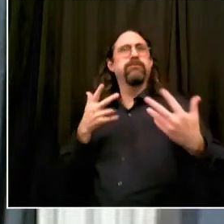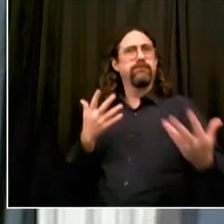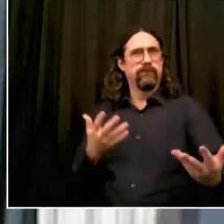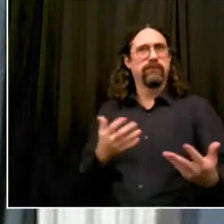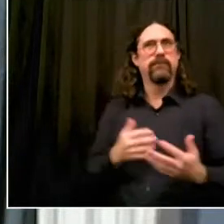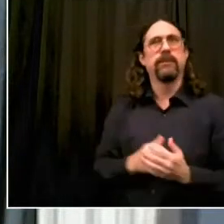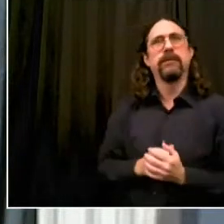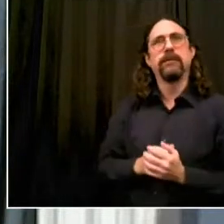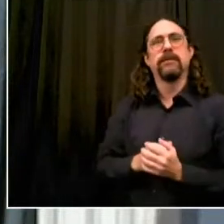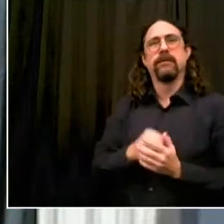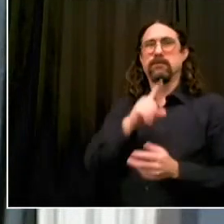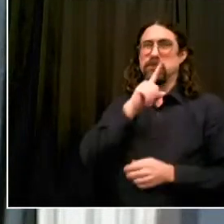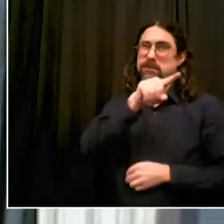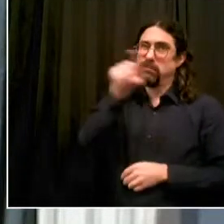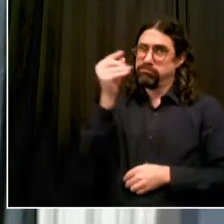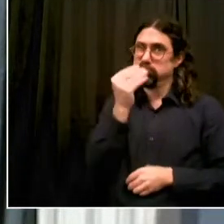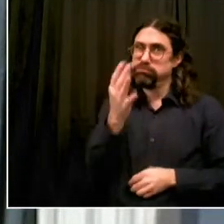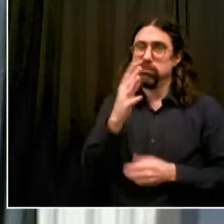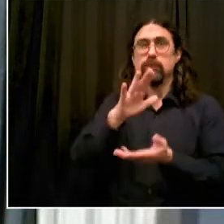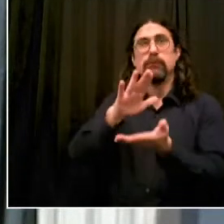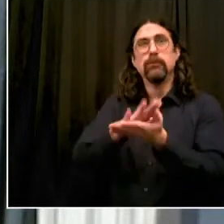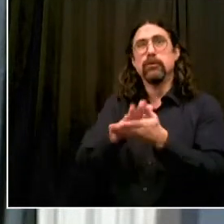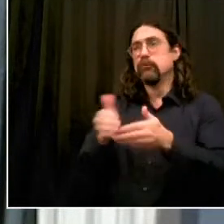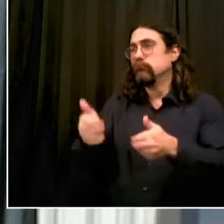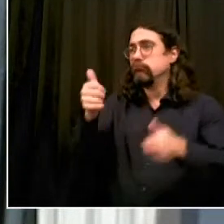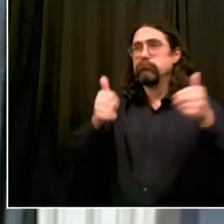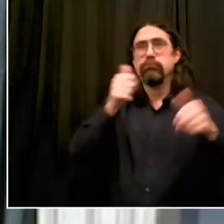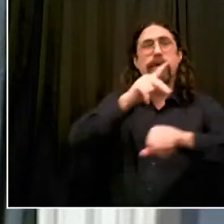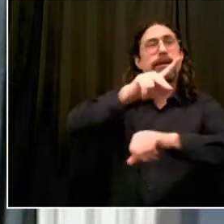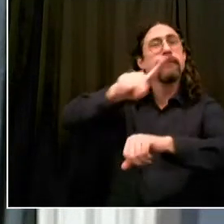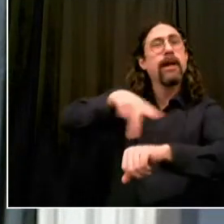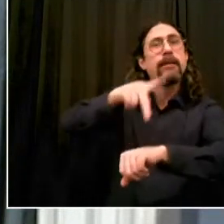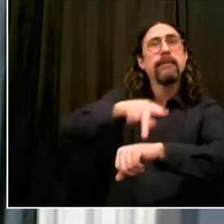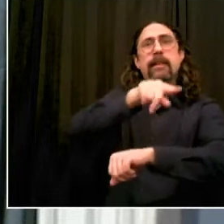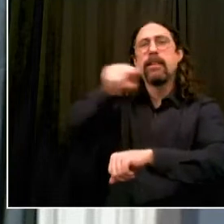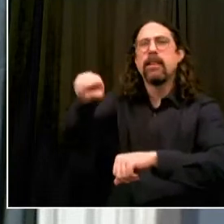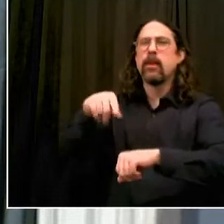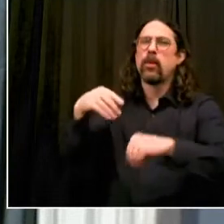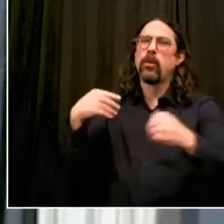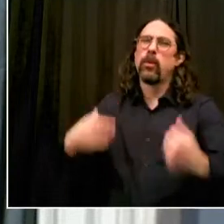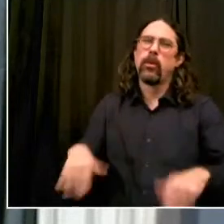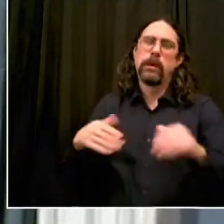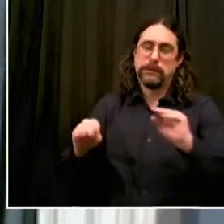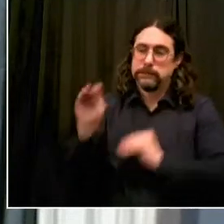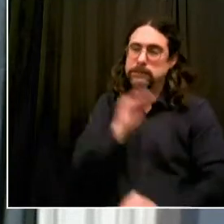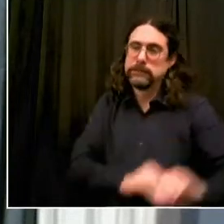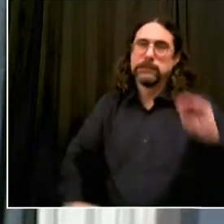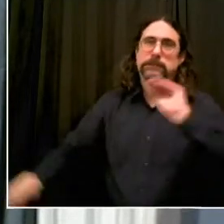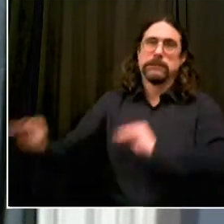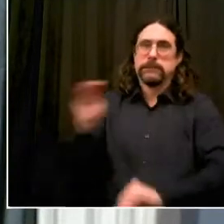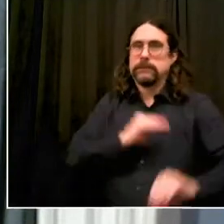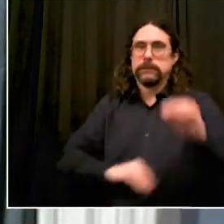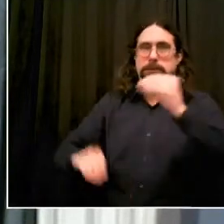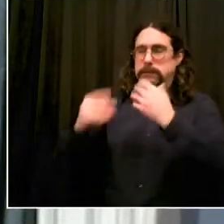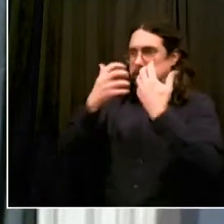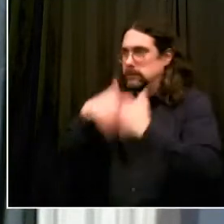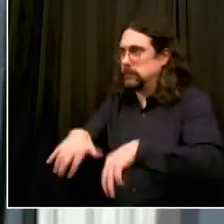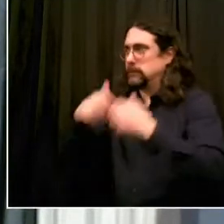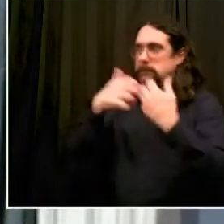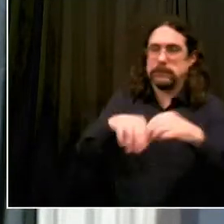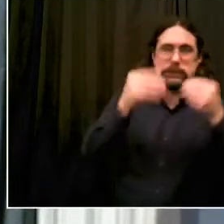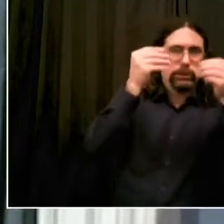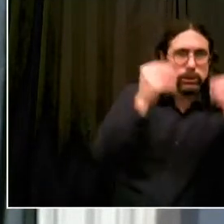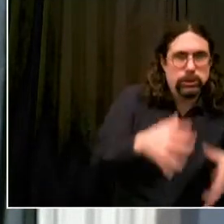will always have as a goal to serve as many students on as many days as possible, given the parameters, given the geography of the